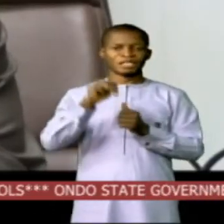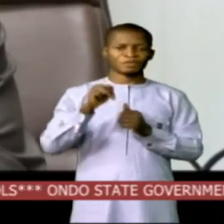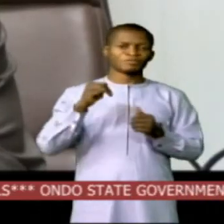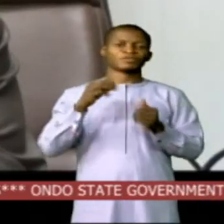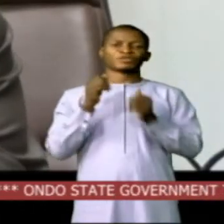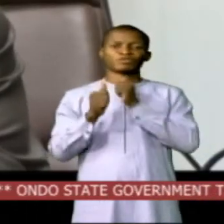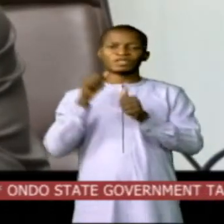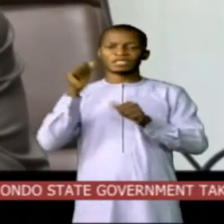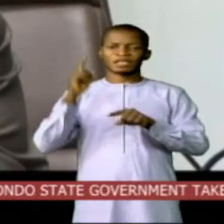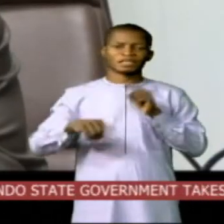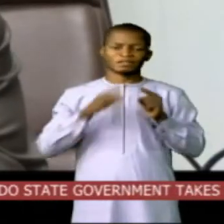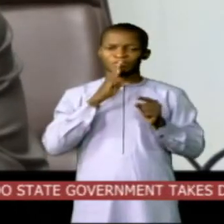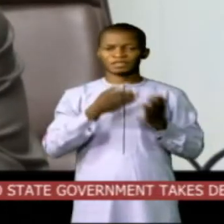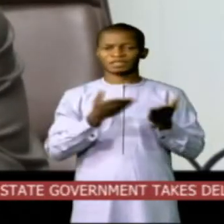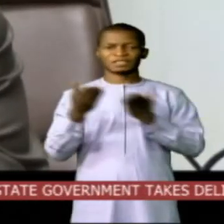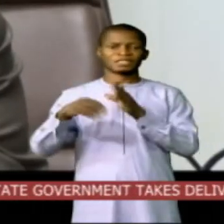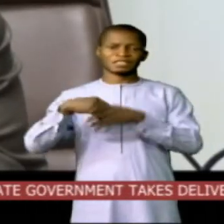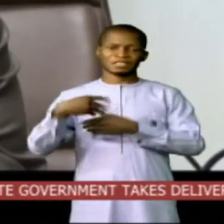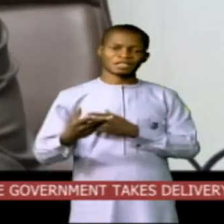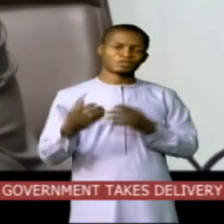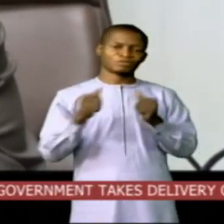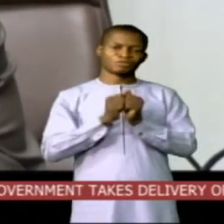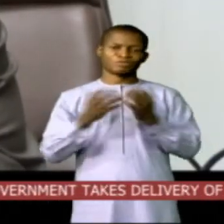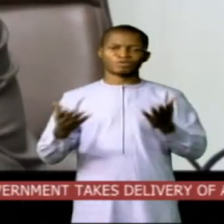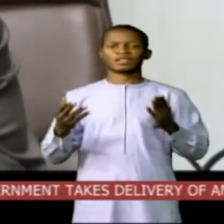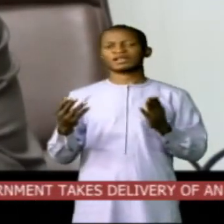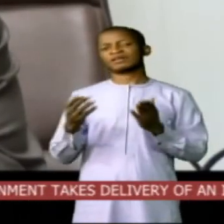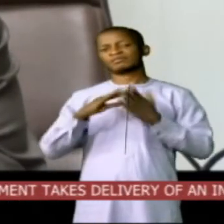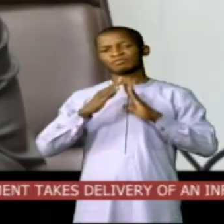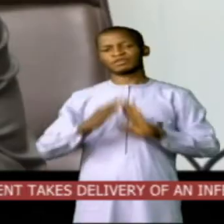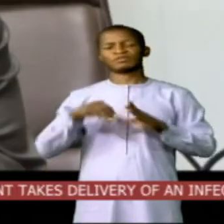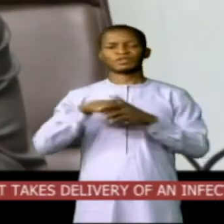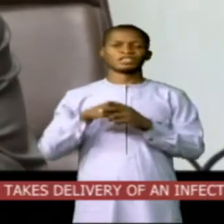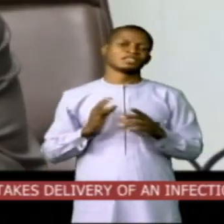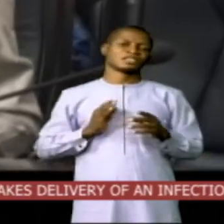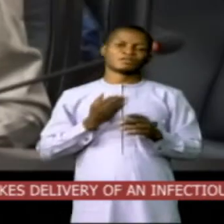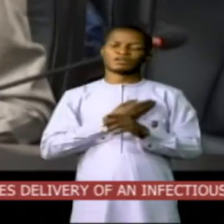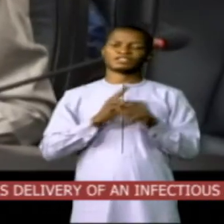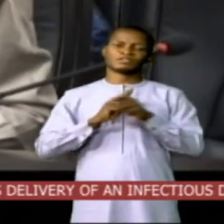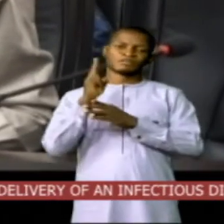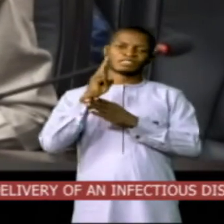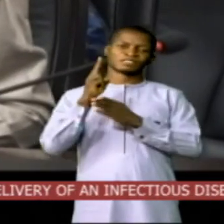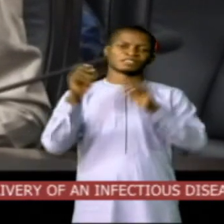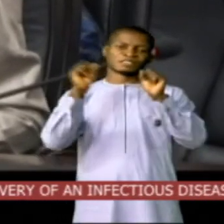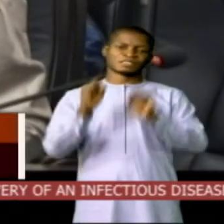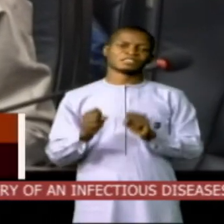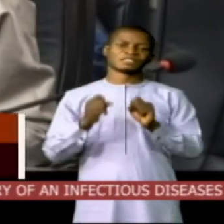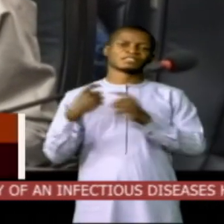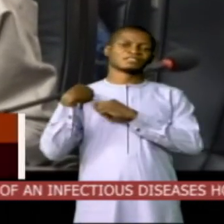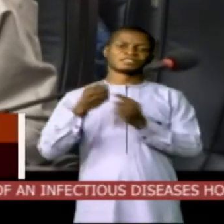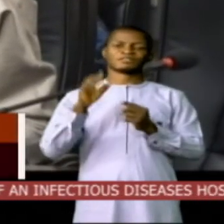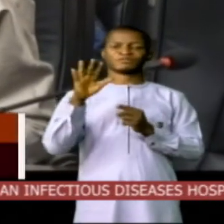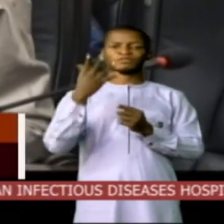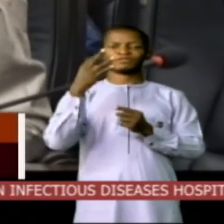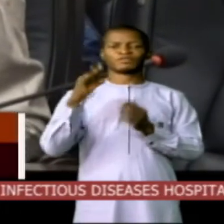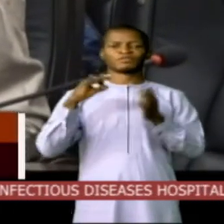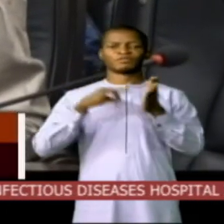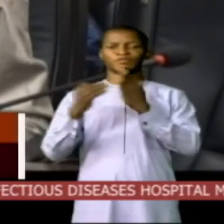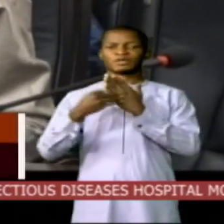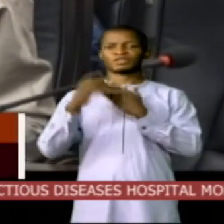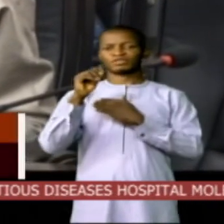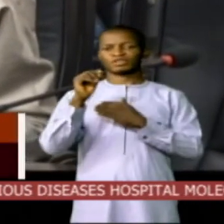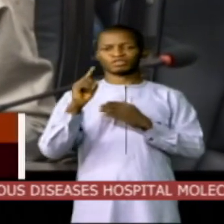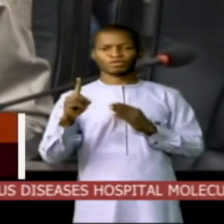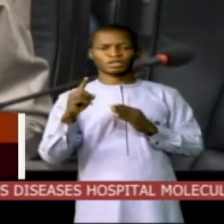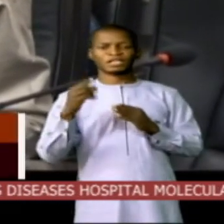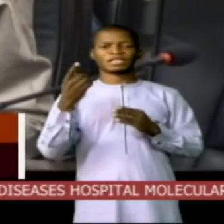be carried out without normalcy in the university system. Since the 5th of February 2021, the